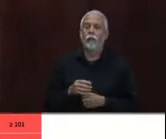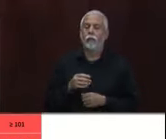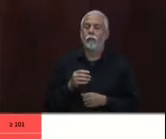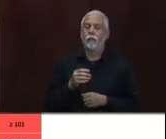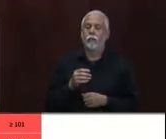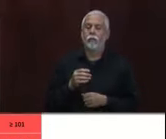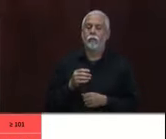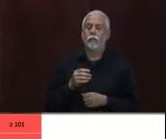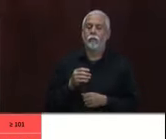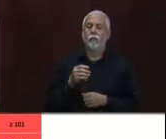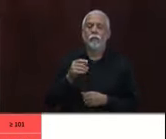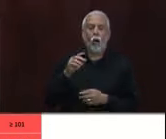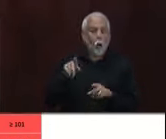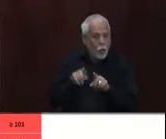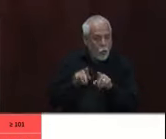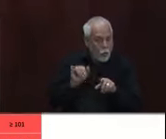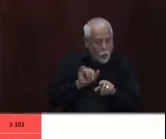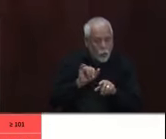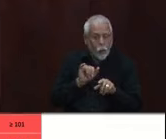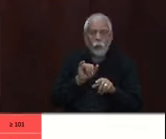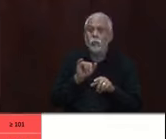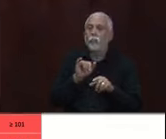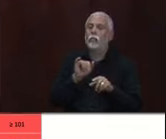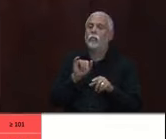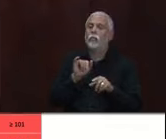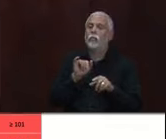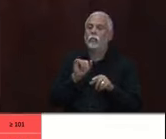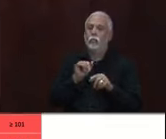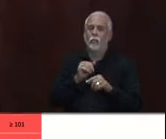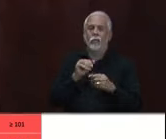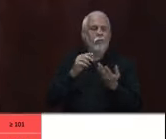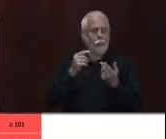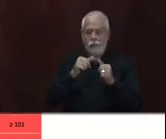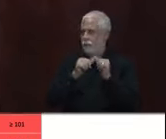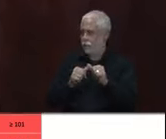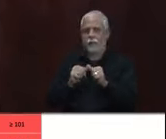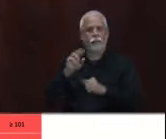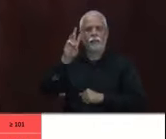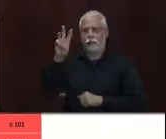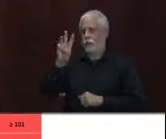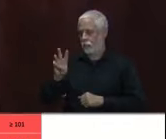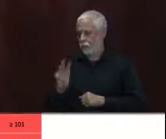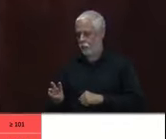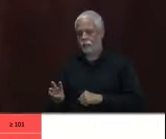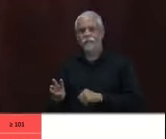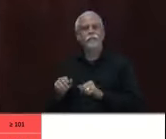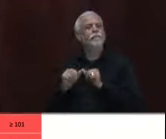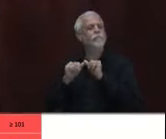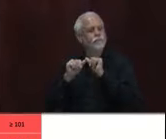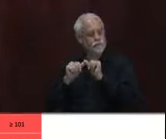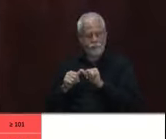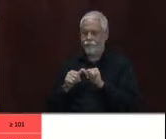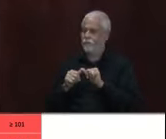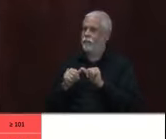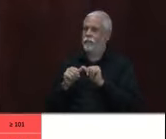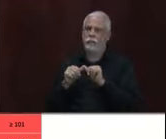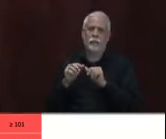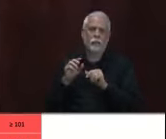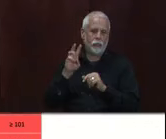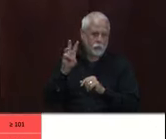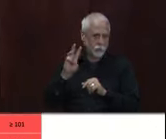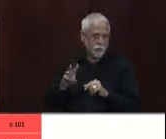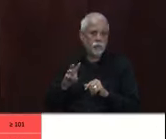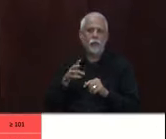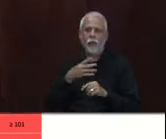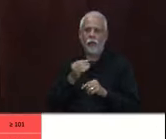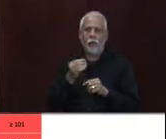And this will be in addition to our regular 3W recommendations that we consistently talk through. And just